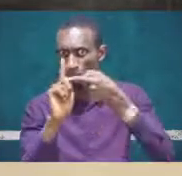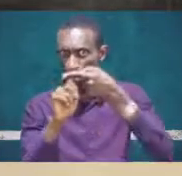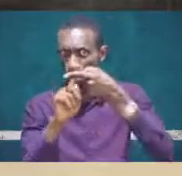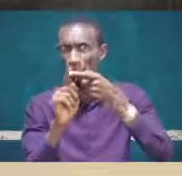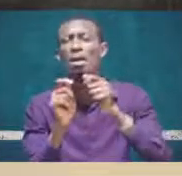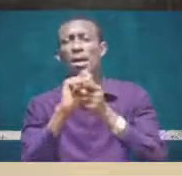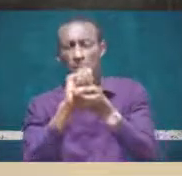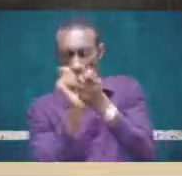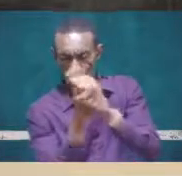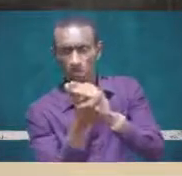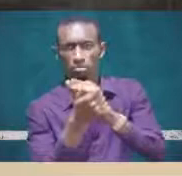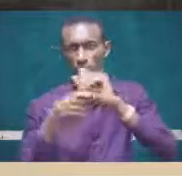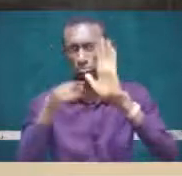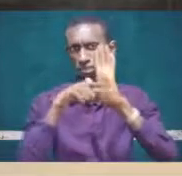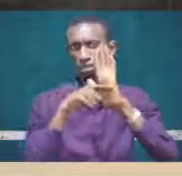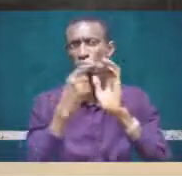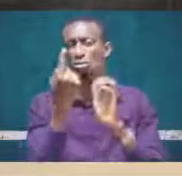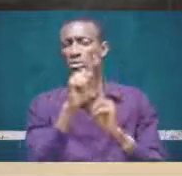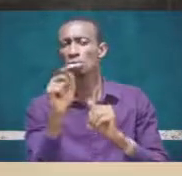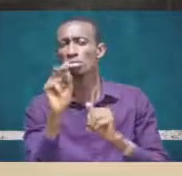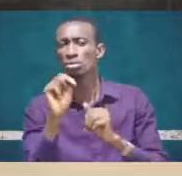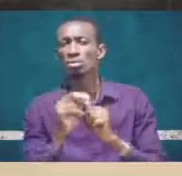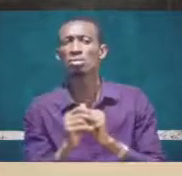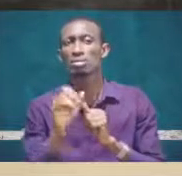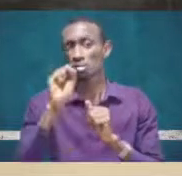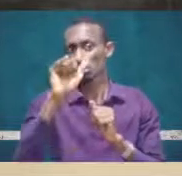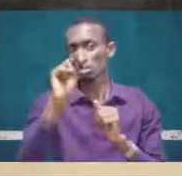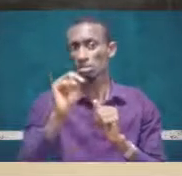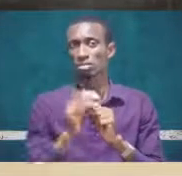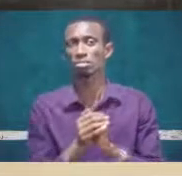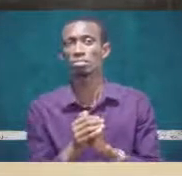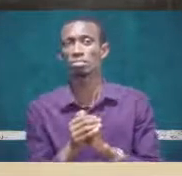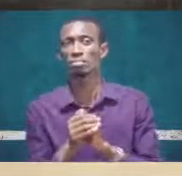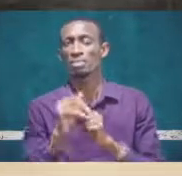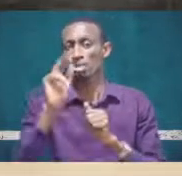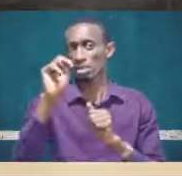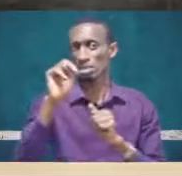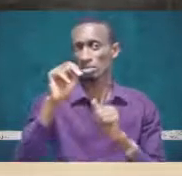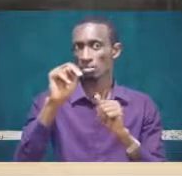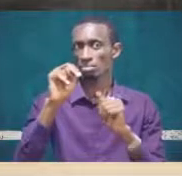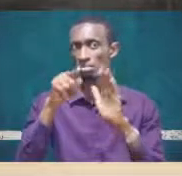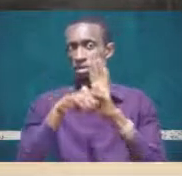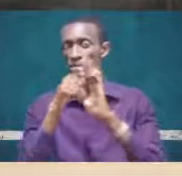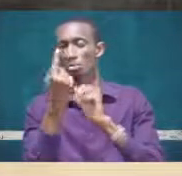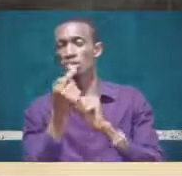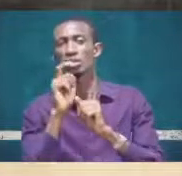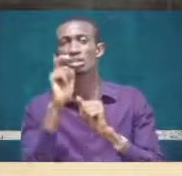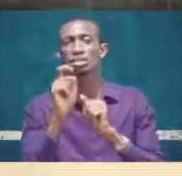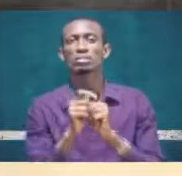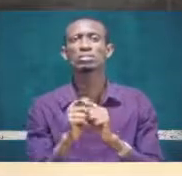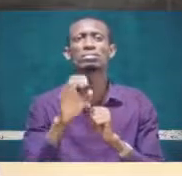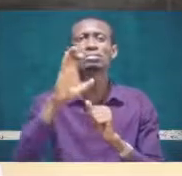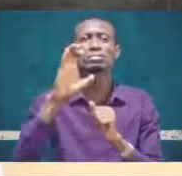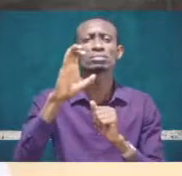minus 1 over n, sine of n minus 1 x times the cosine